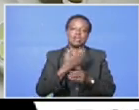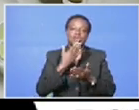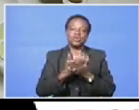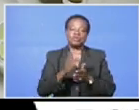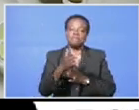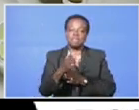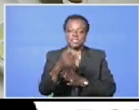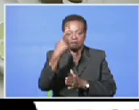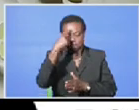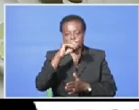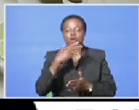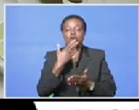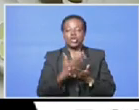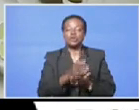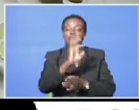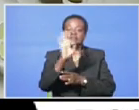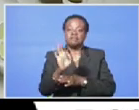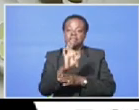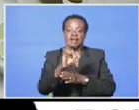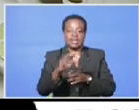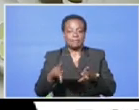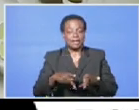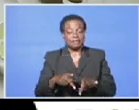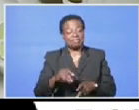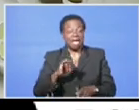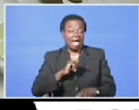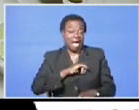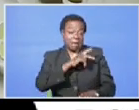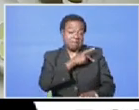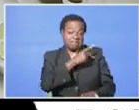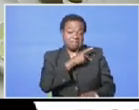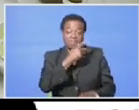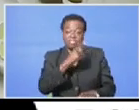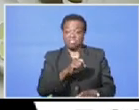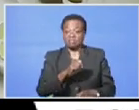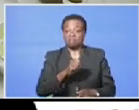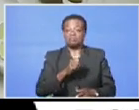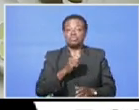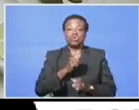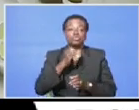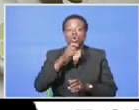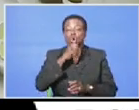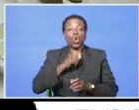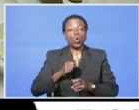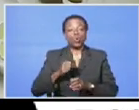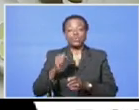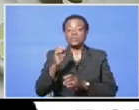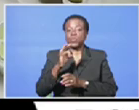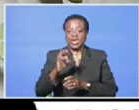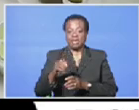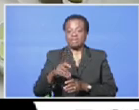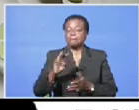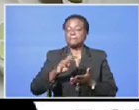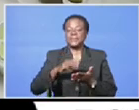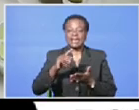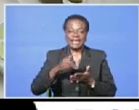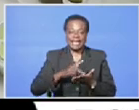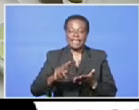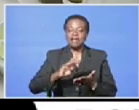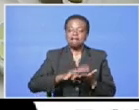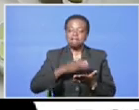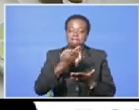plate? I would prefer the traditional way, you know, the way that we were all taught and grew up eating, just a plain fried fish